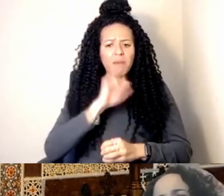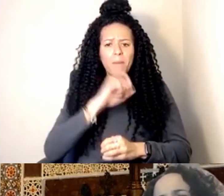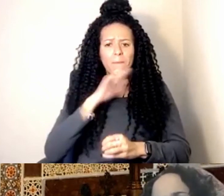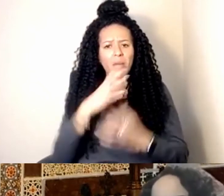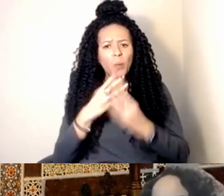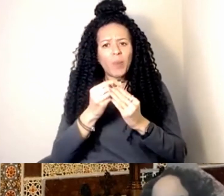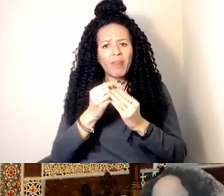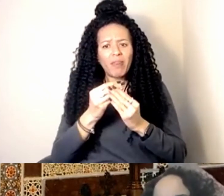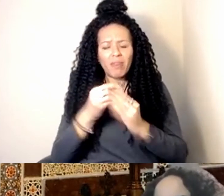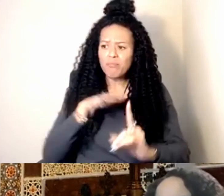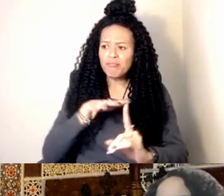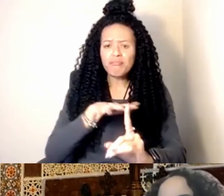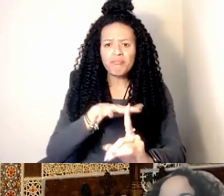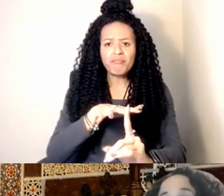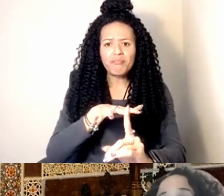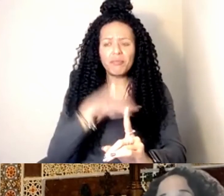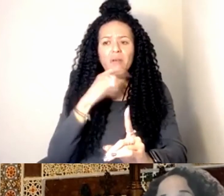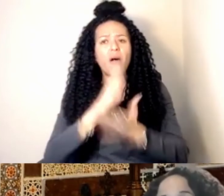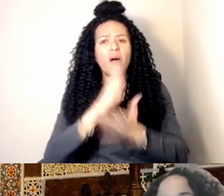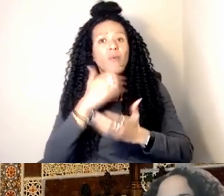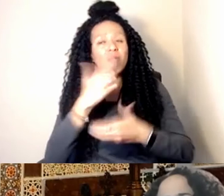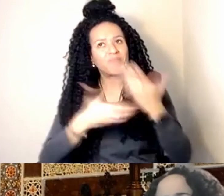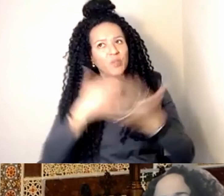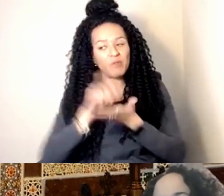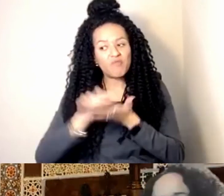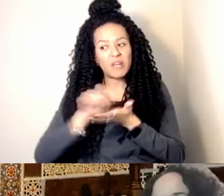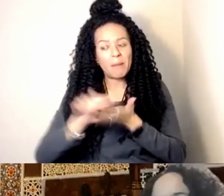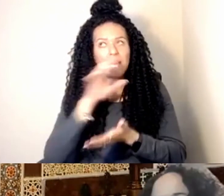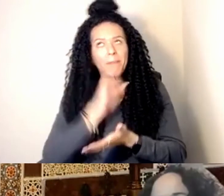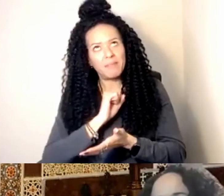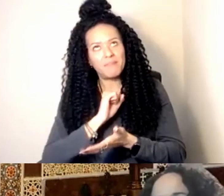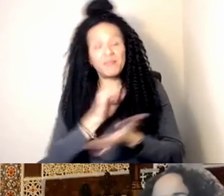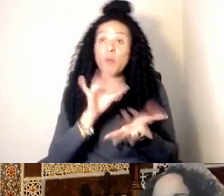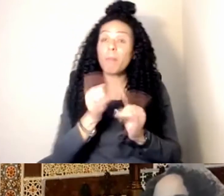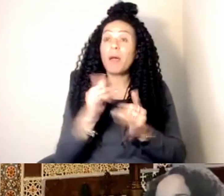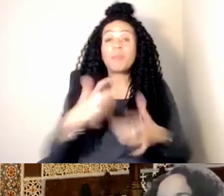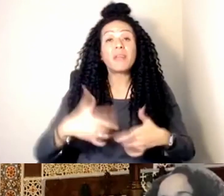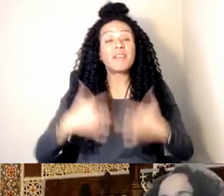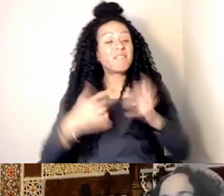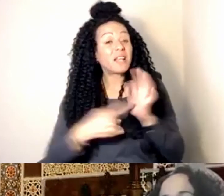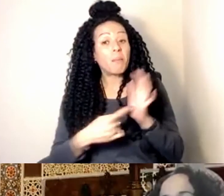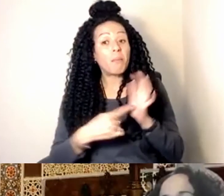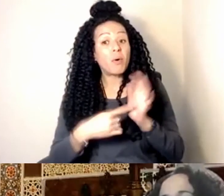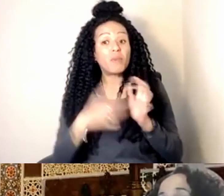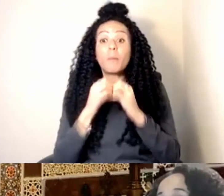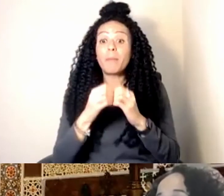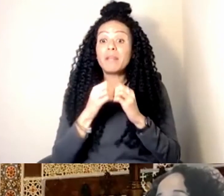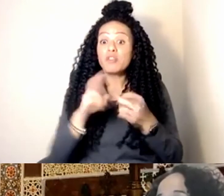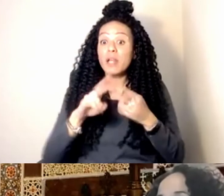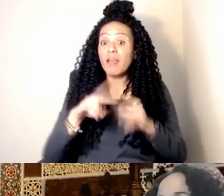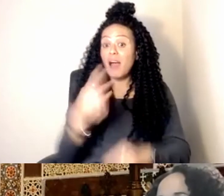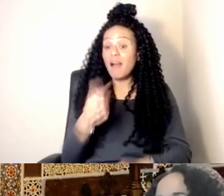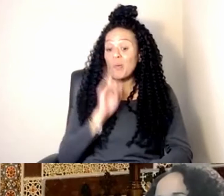as his companions. Of course, in stories written by men, so perhaps they didn't feel it important to mention if there were